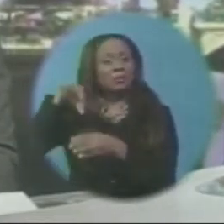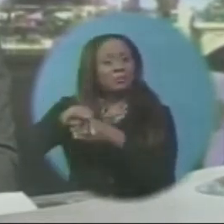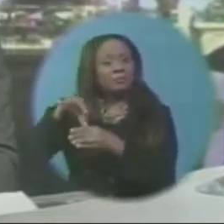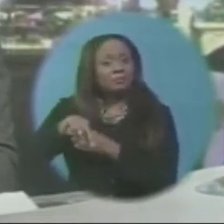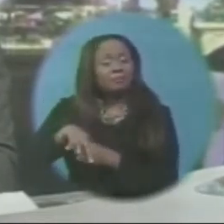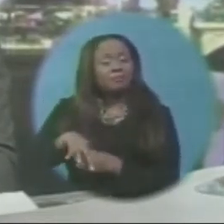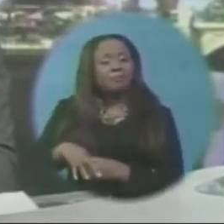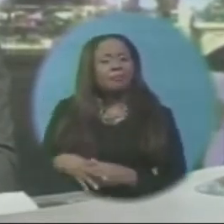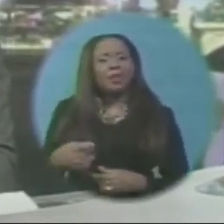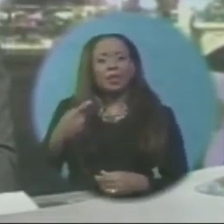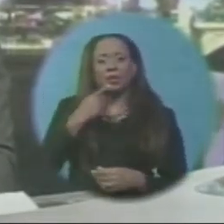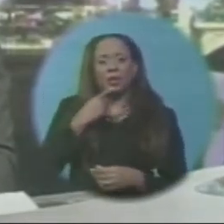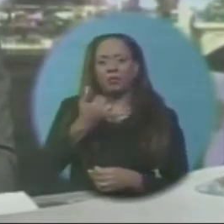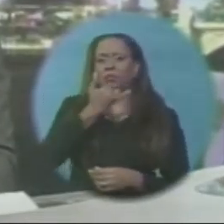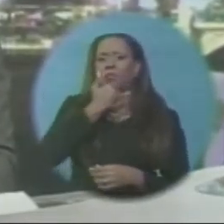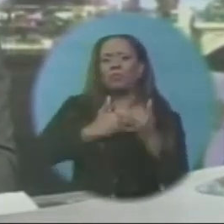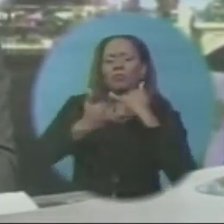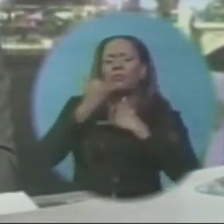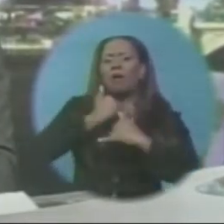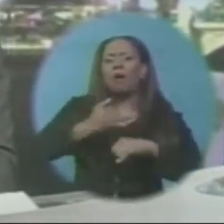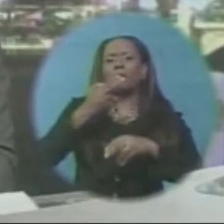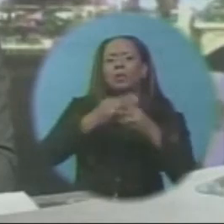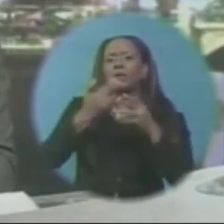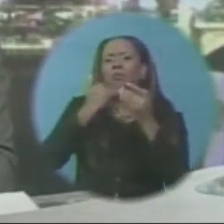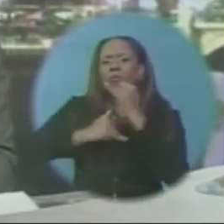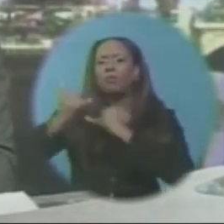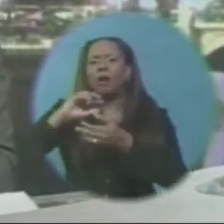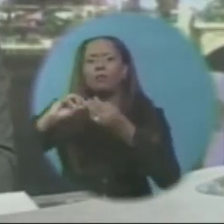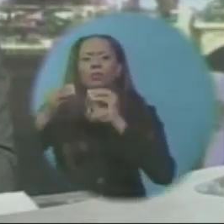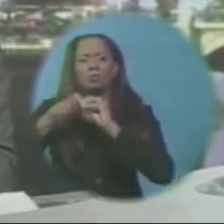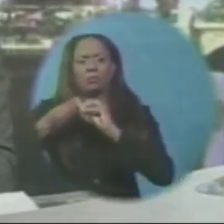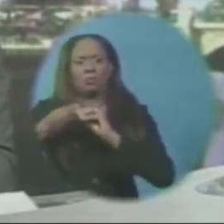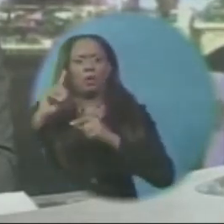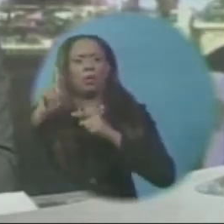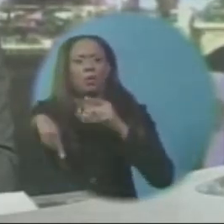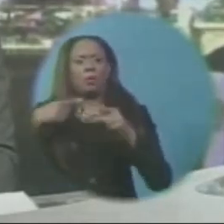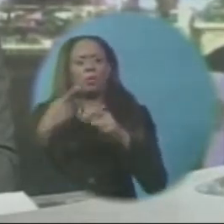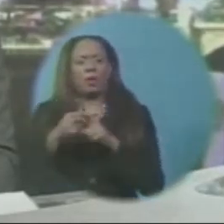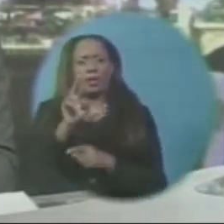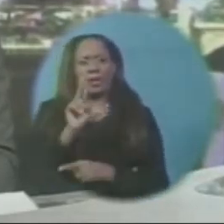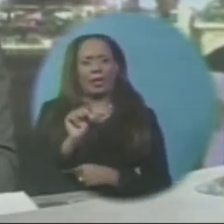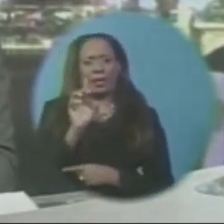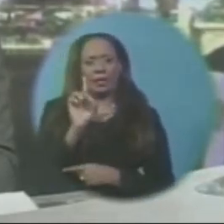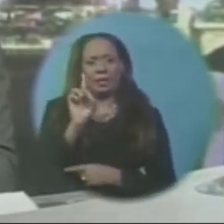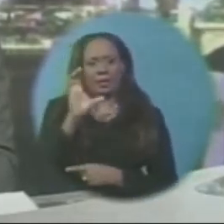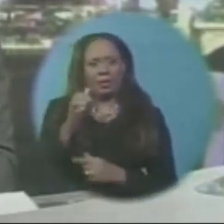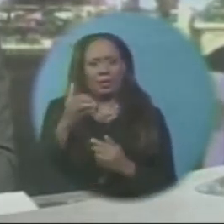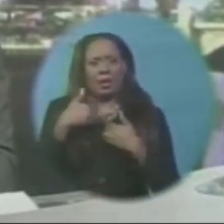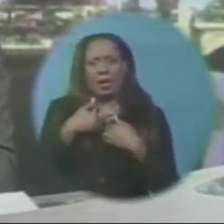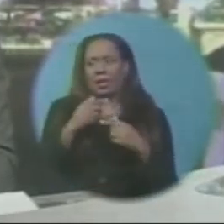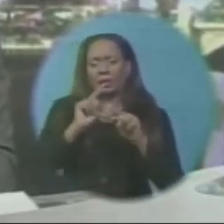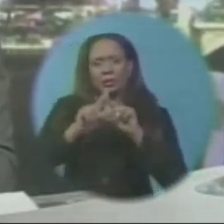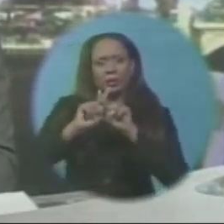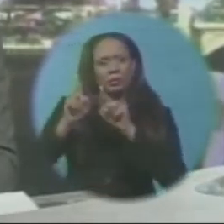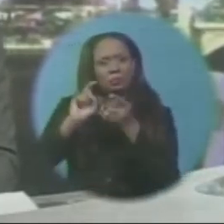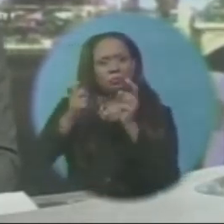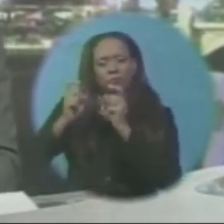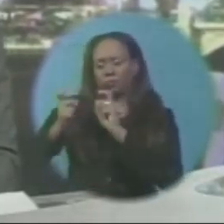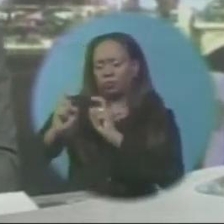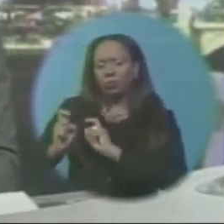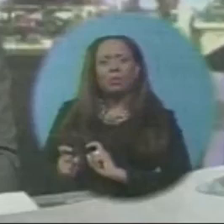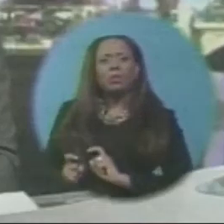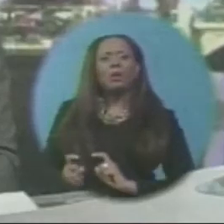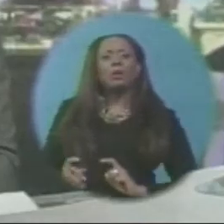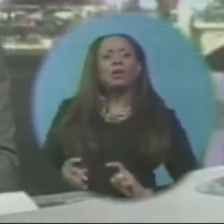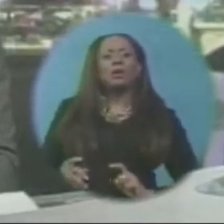said that the incorrect naming and numbering occurred when the then ruling NDC tabled several changes to the Representation of